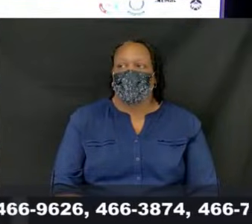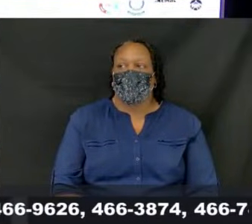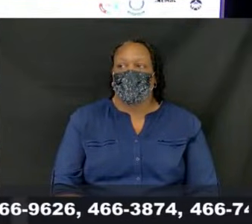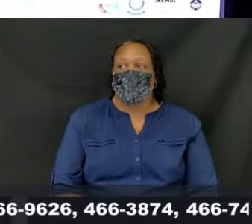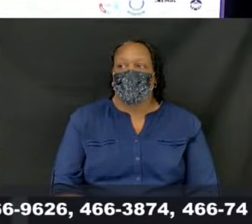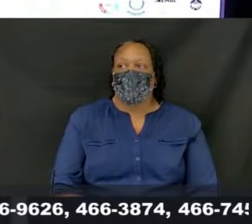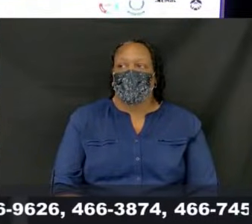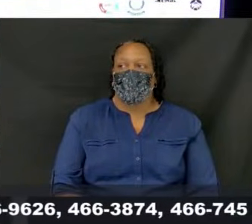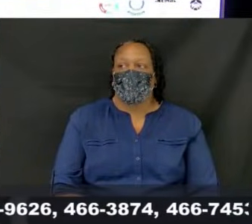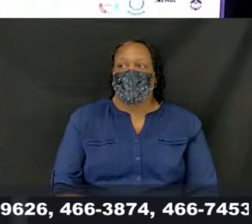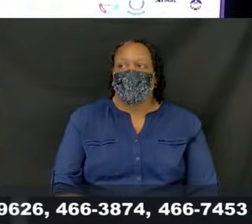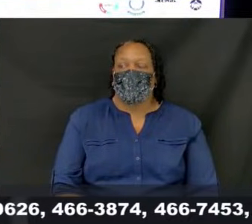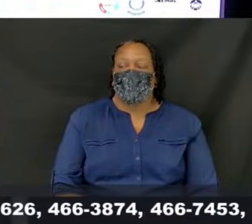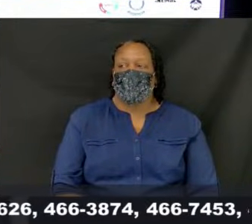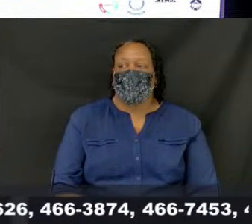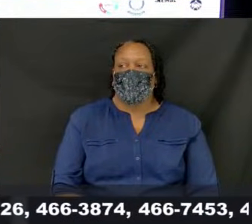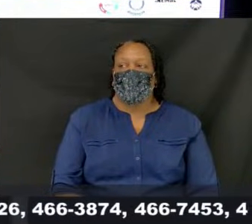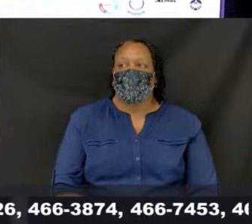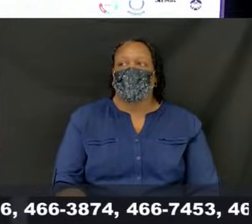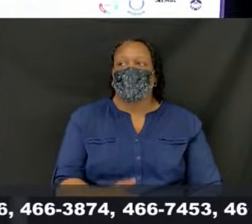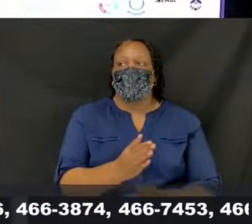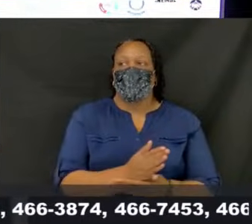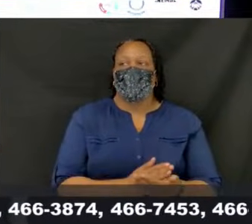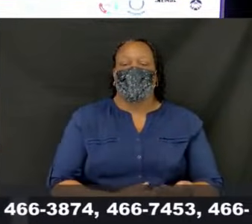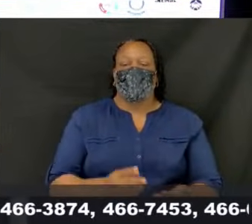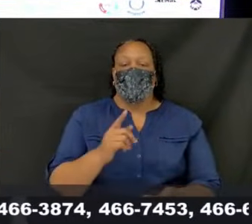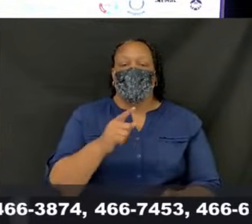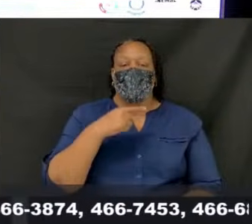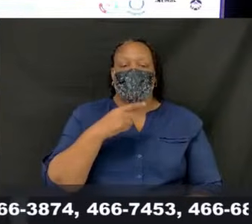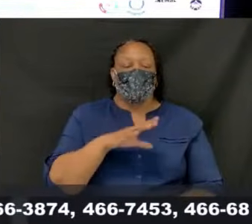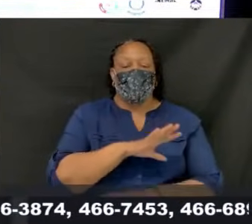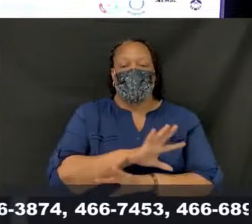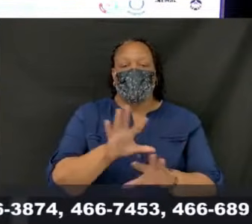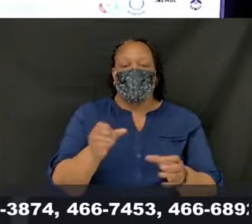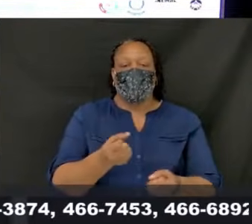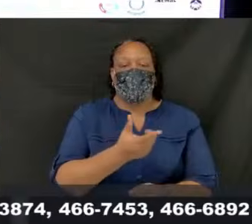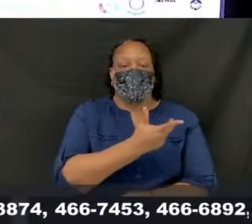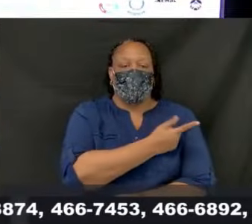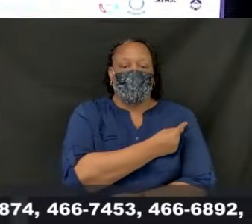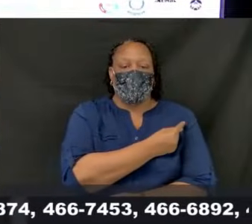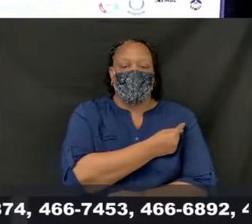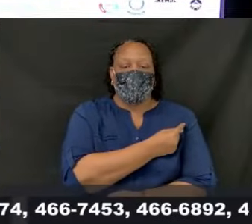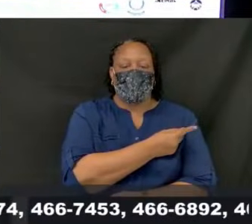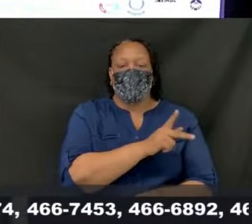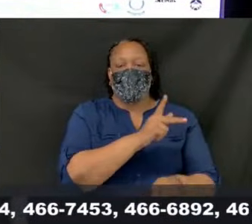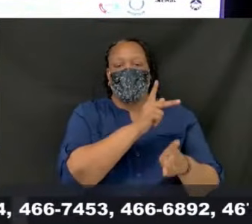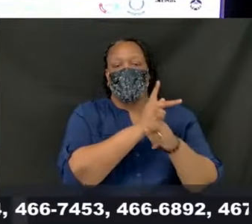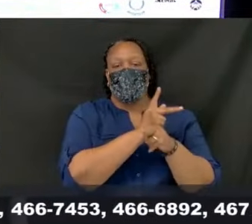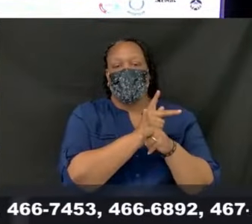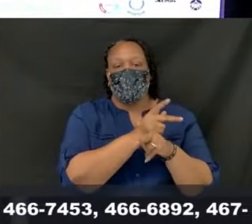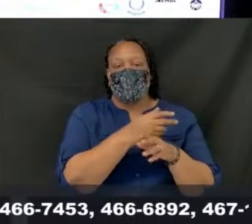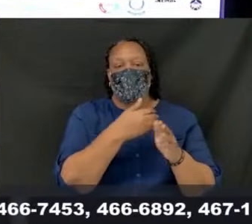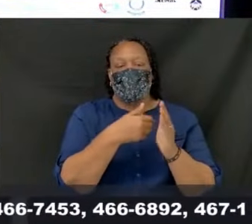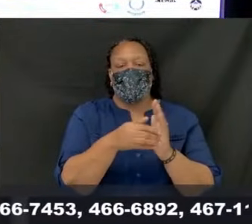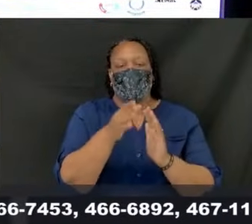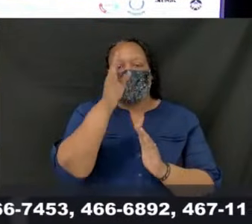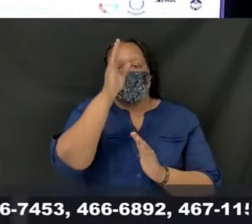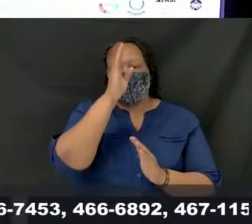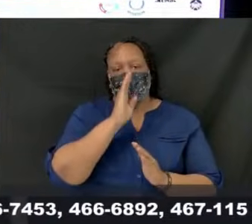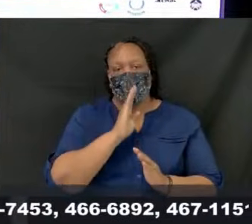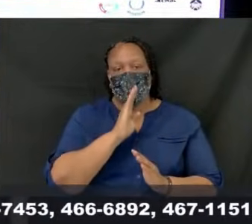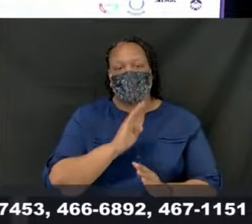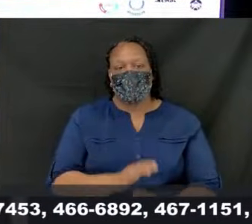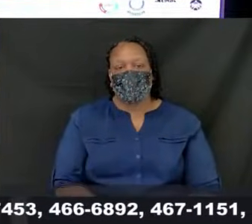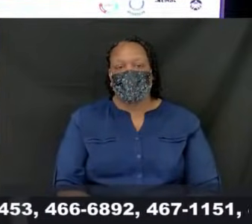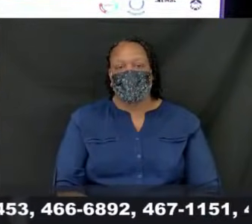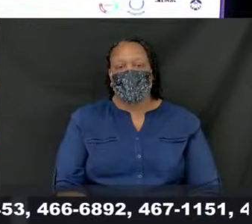God. If your protection is in God, that is okay, but taking the vaccine doesn't mean that your protection